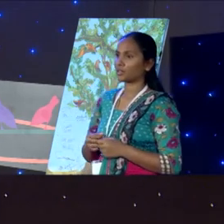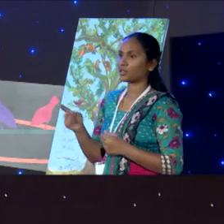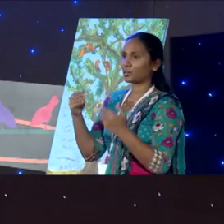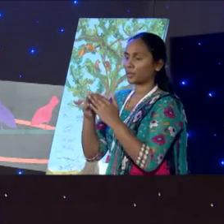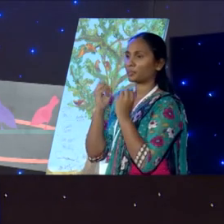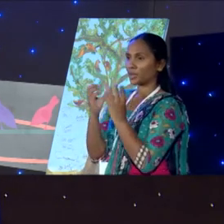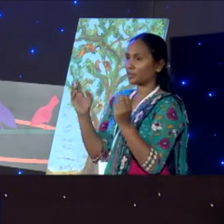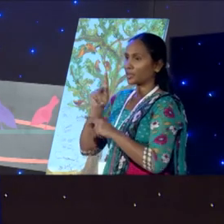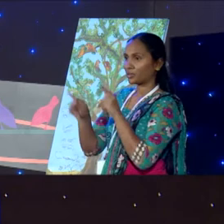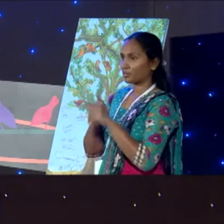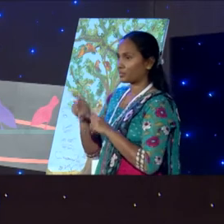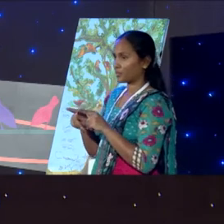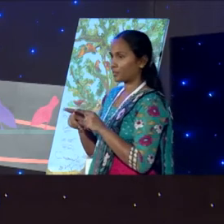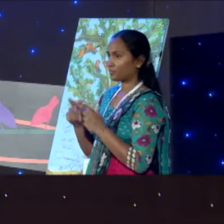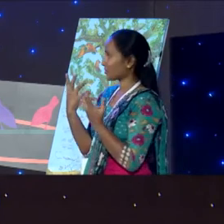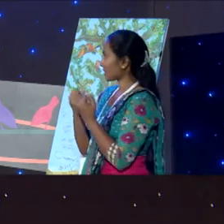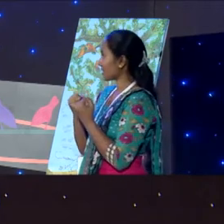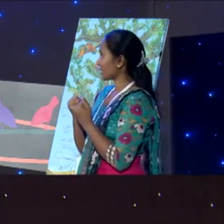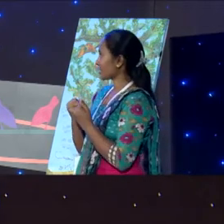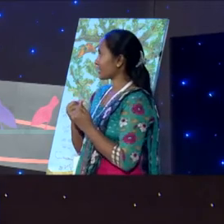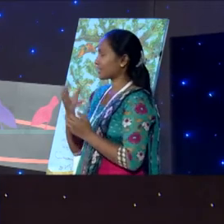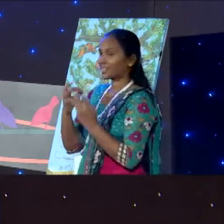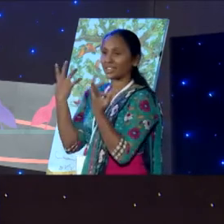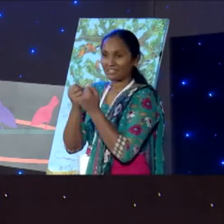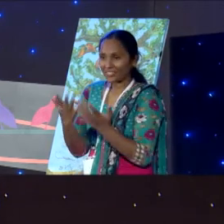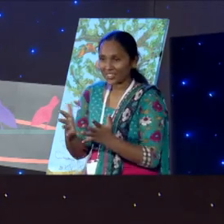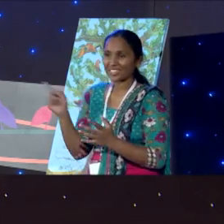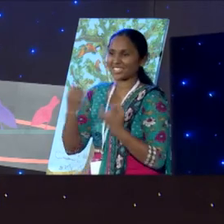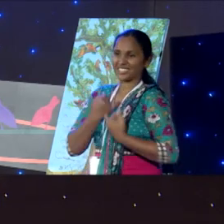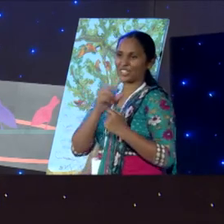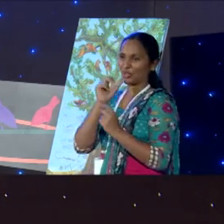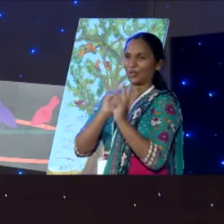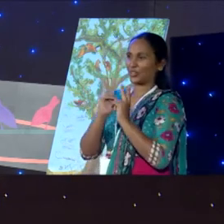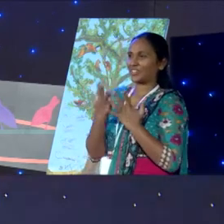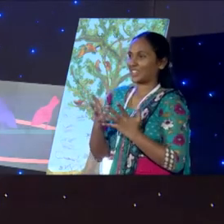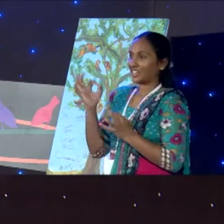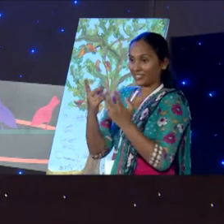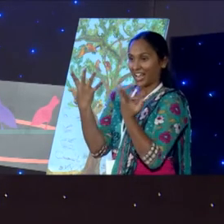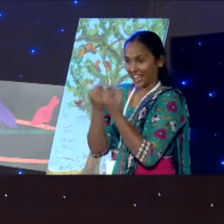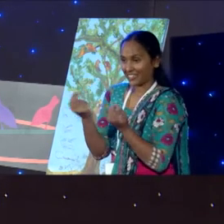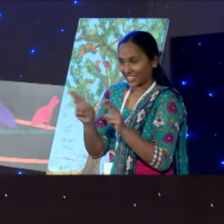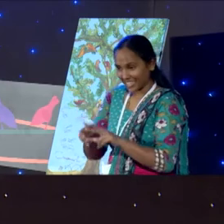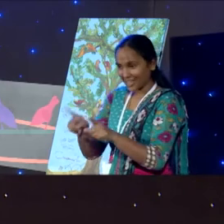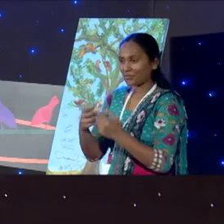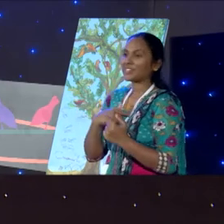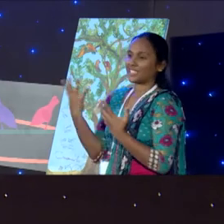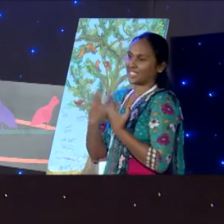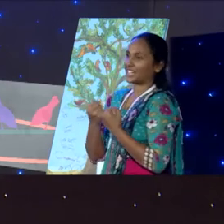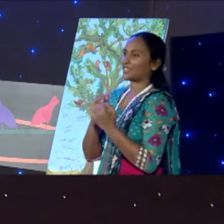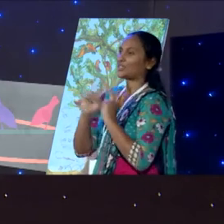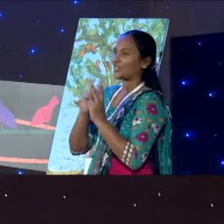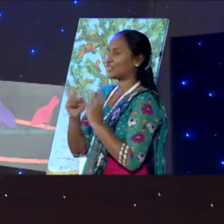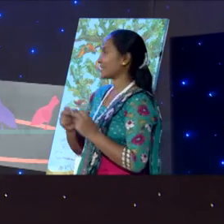people who, if not that accident, I would have never been interested in knowing them, or I would have never been interested in getting to, you know, speak to